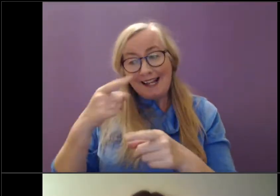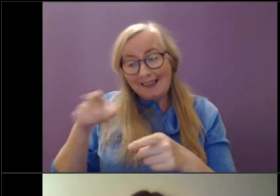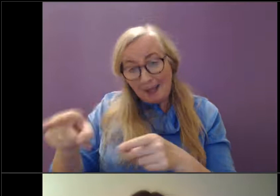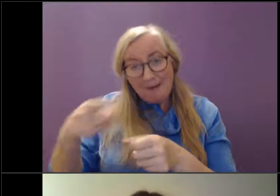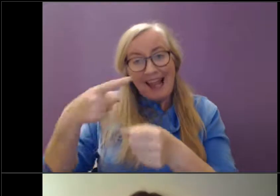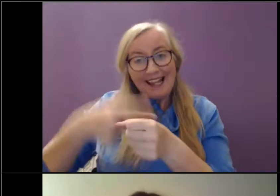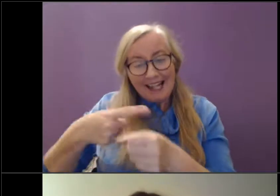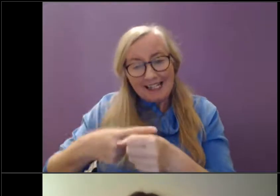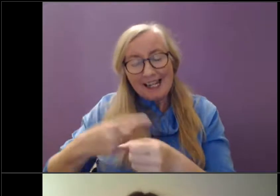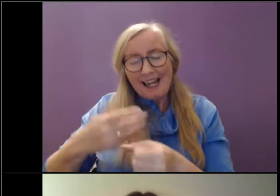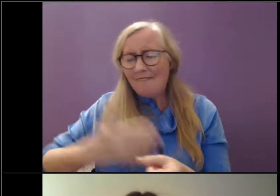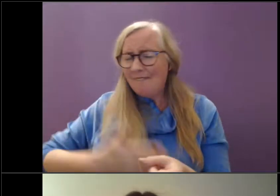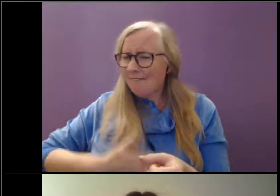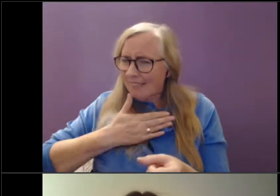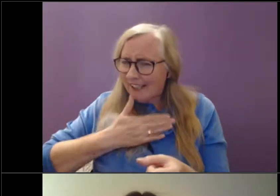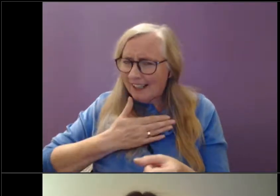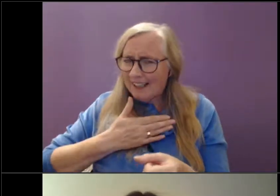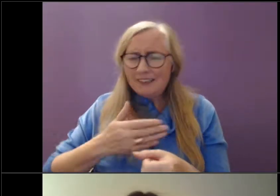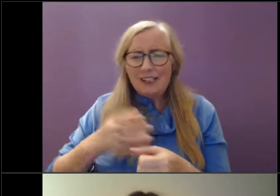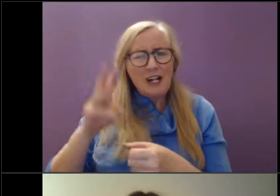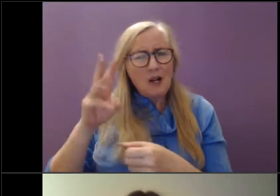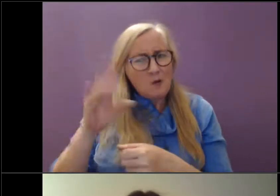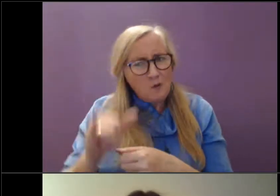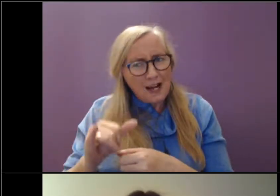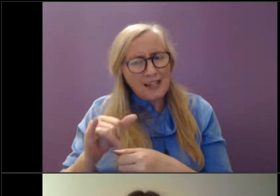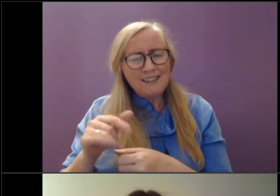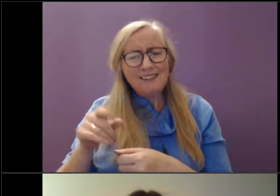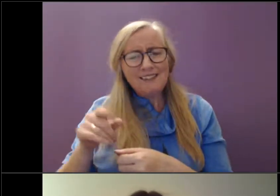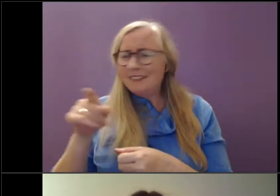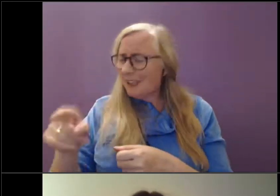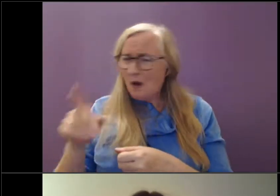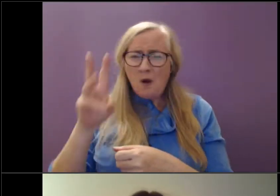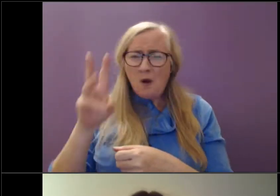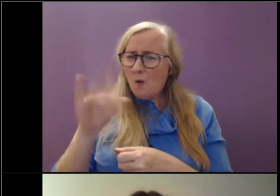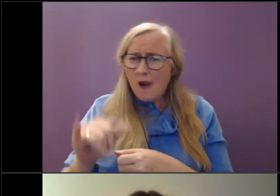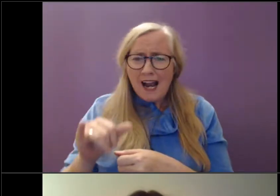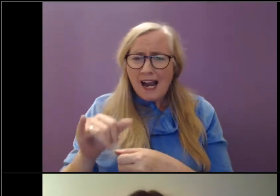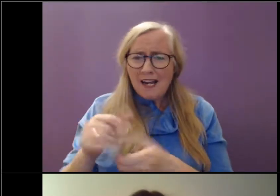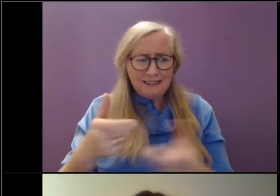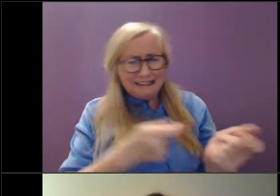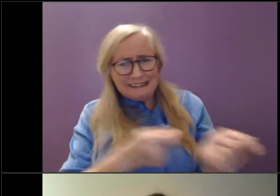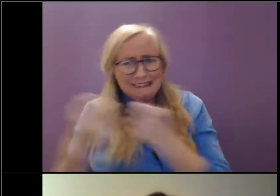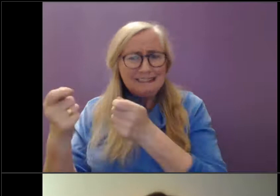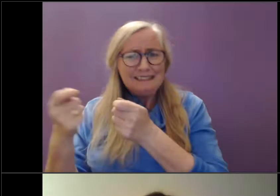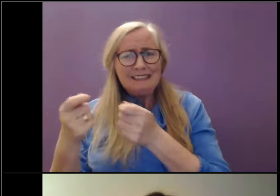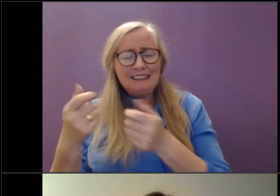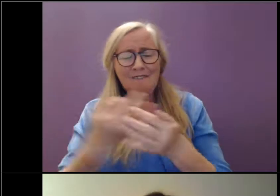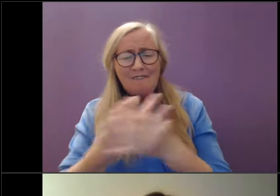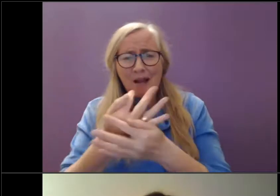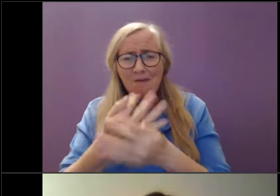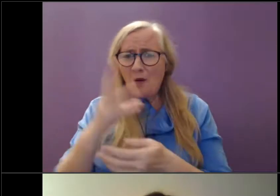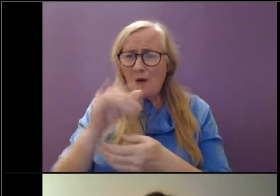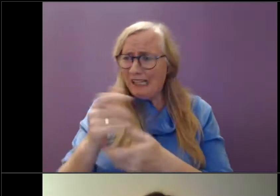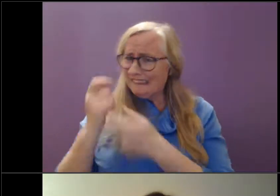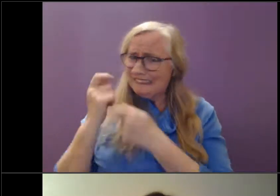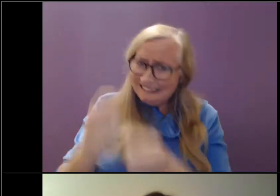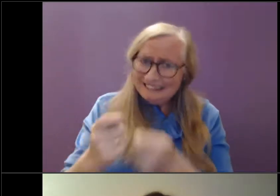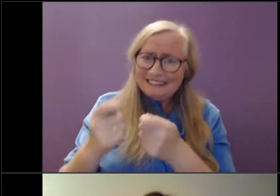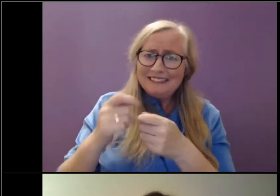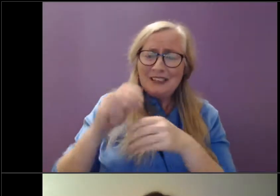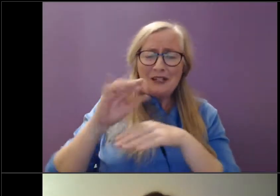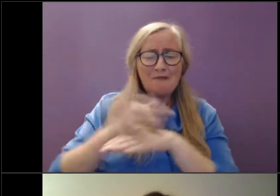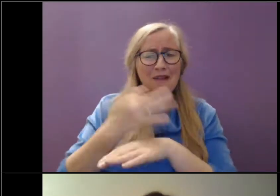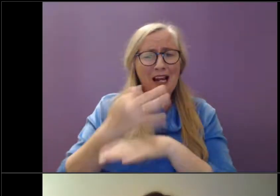understand how come they are doing this, and how come maybe they're bringing their siblings in and bringing everyone within the house.